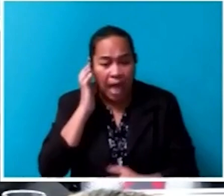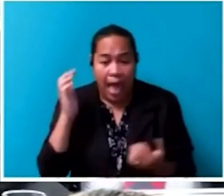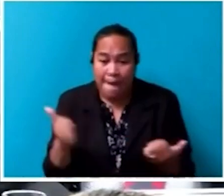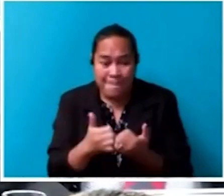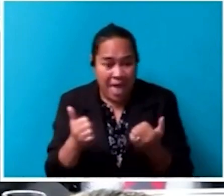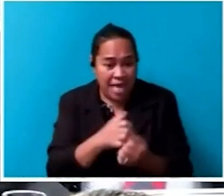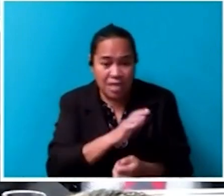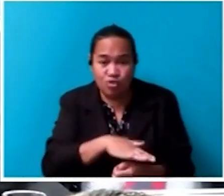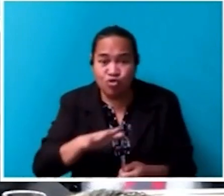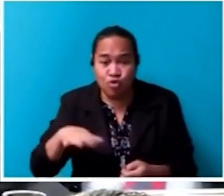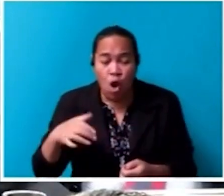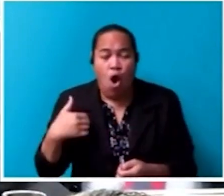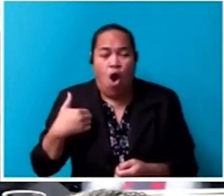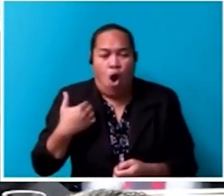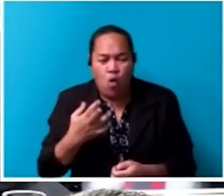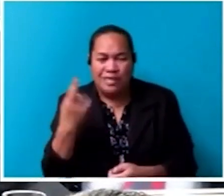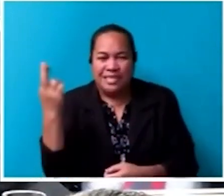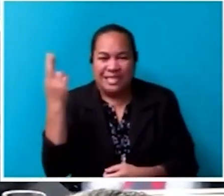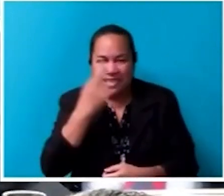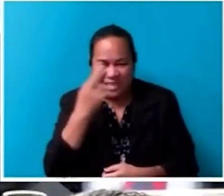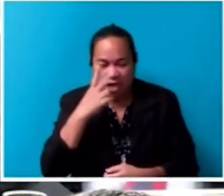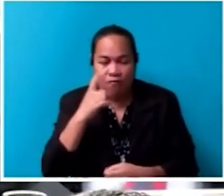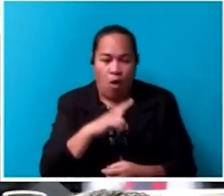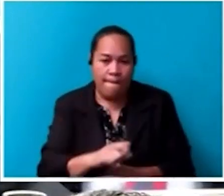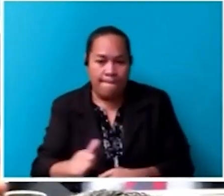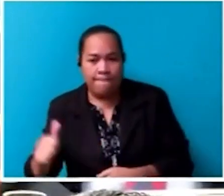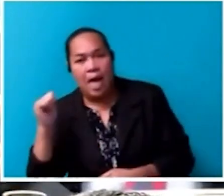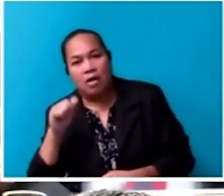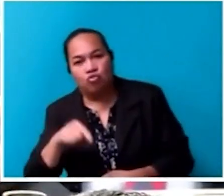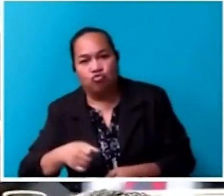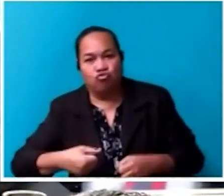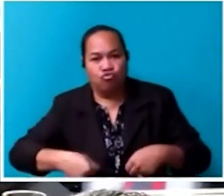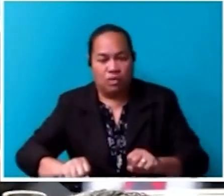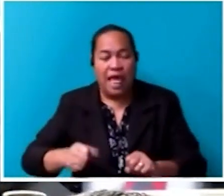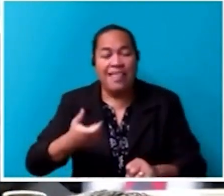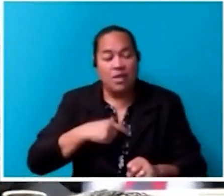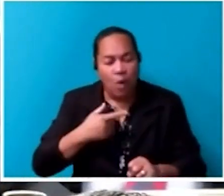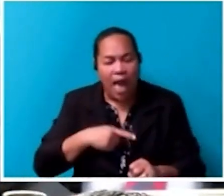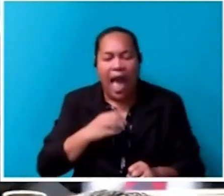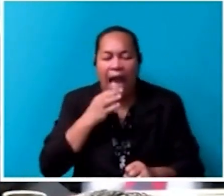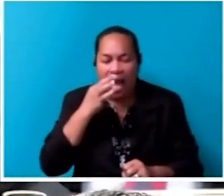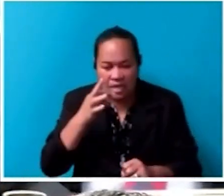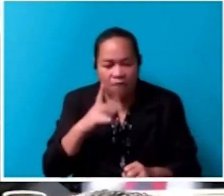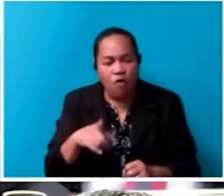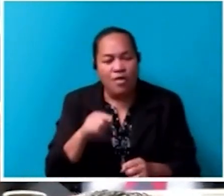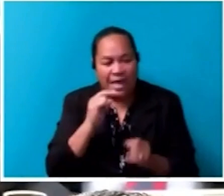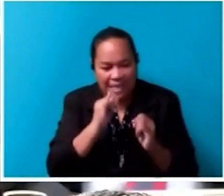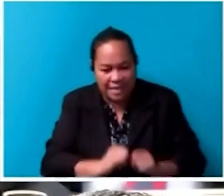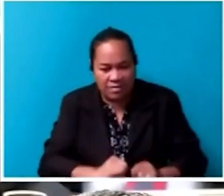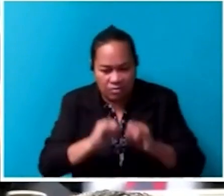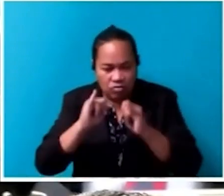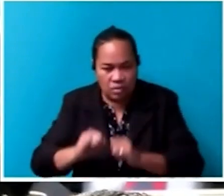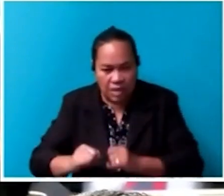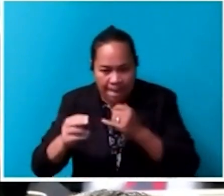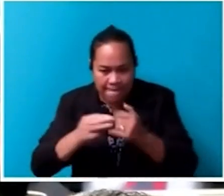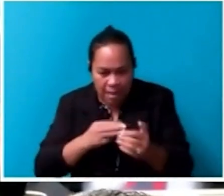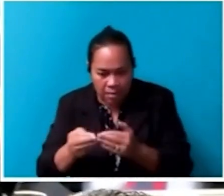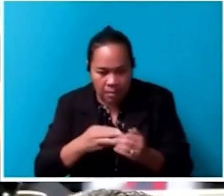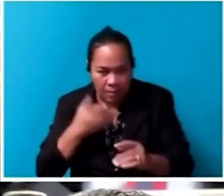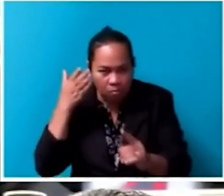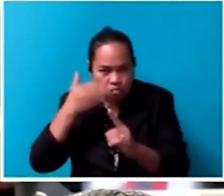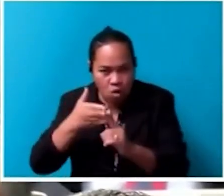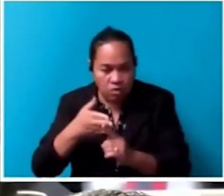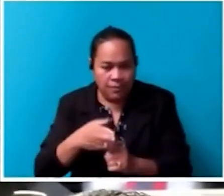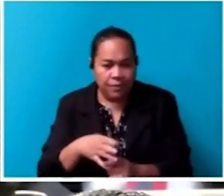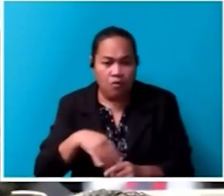children are always at the risk of returning to the streets, and that's why I've called for a case management approach for the students, for those, the youth